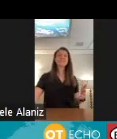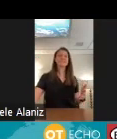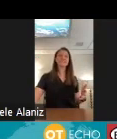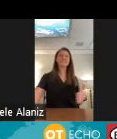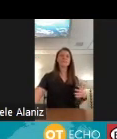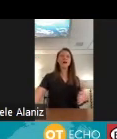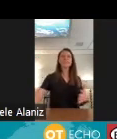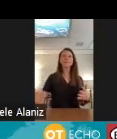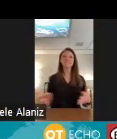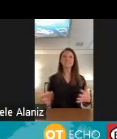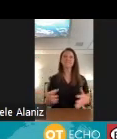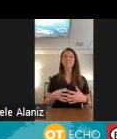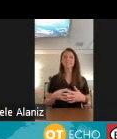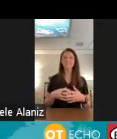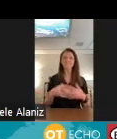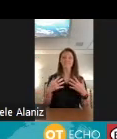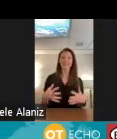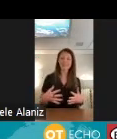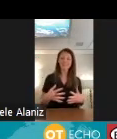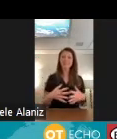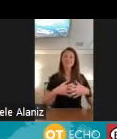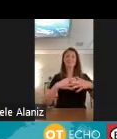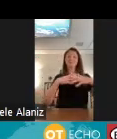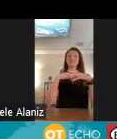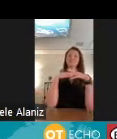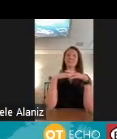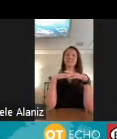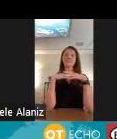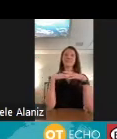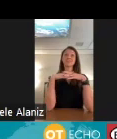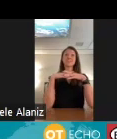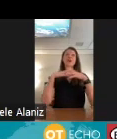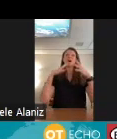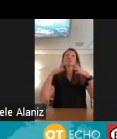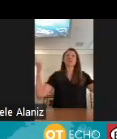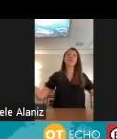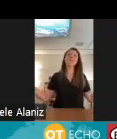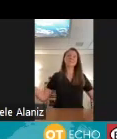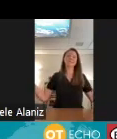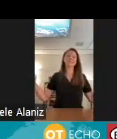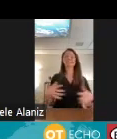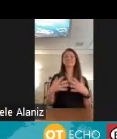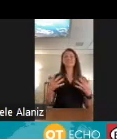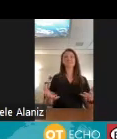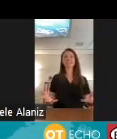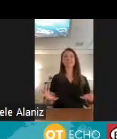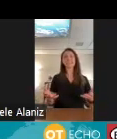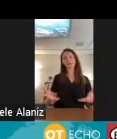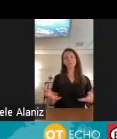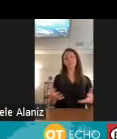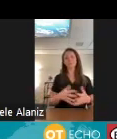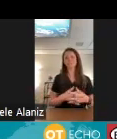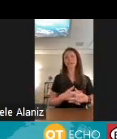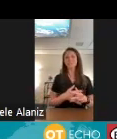You can see that the populations that benefit from exercise for improving executive function are so many. It's such a variety